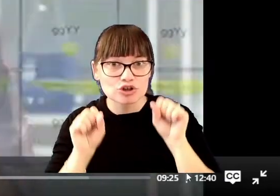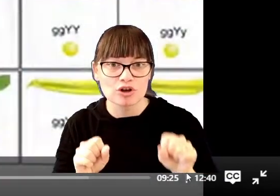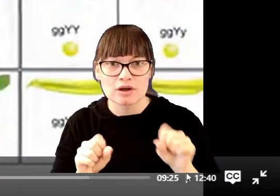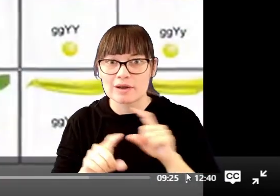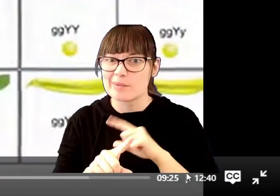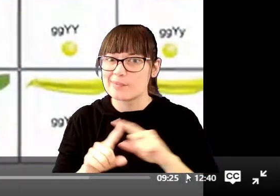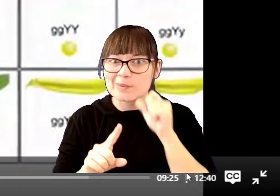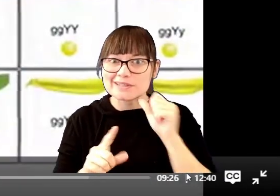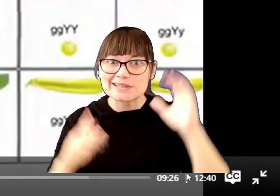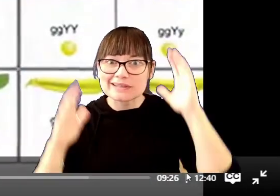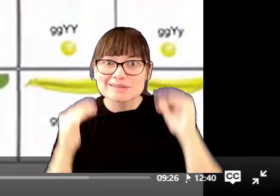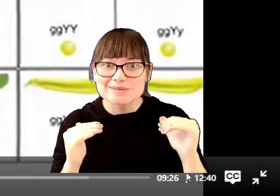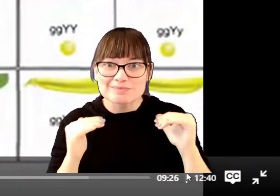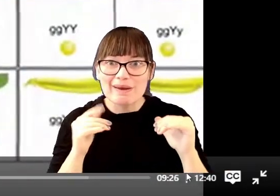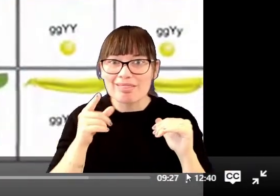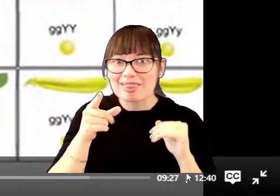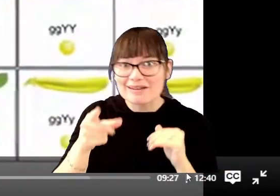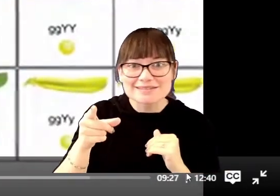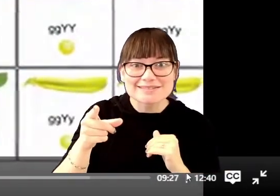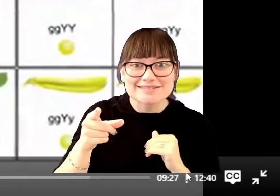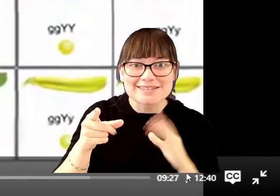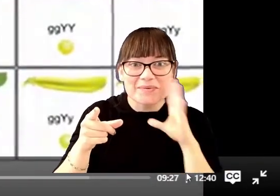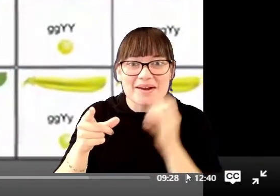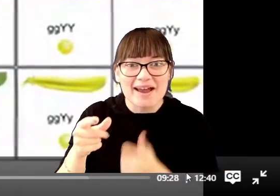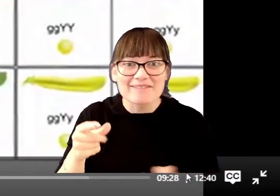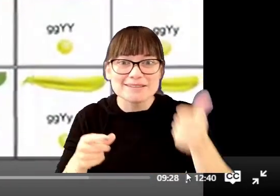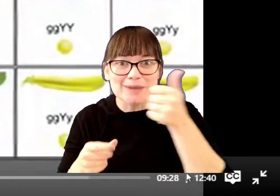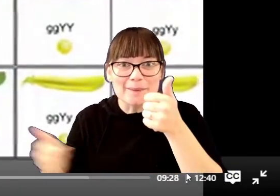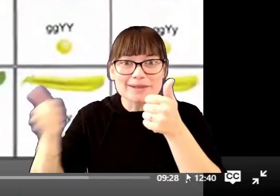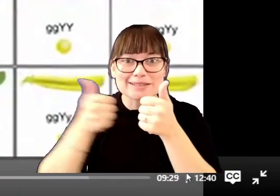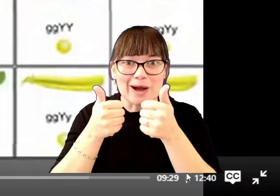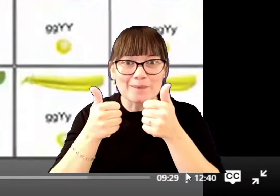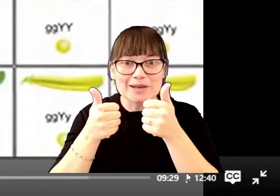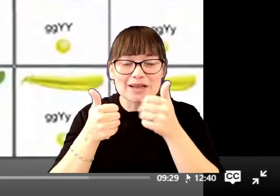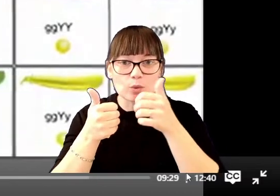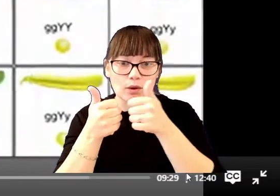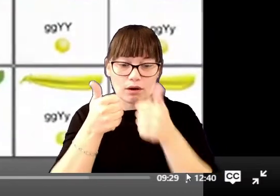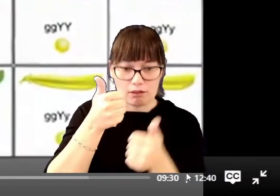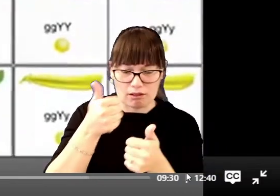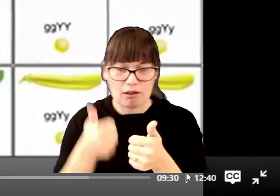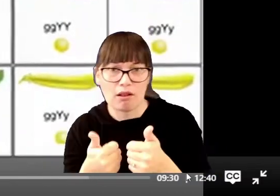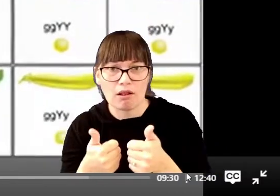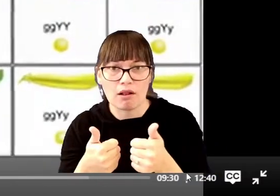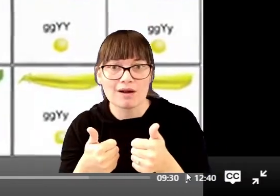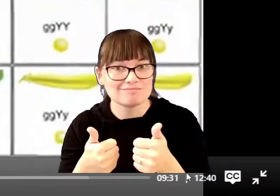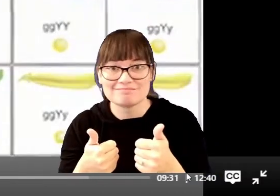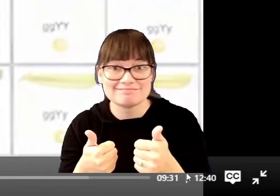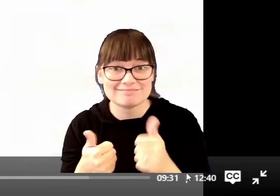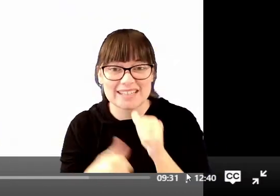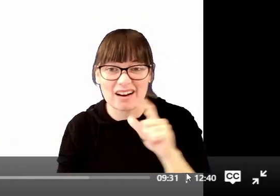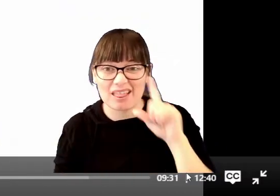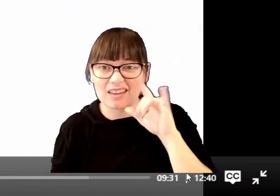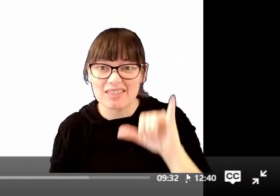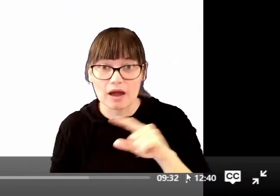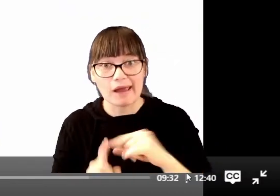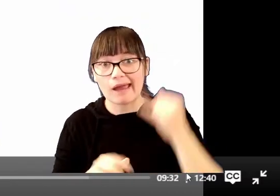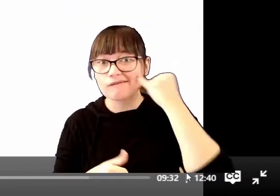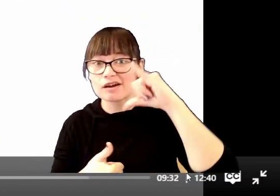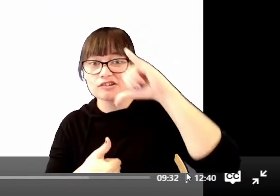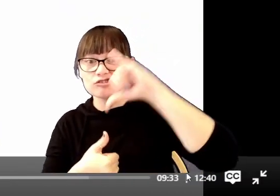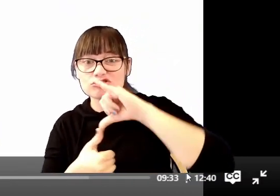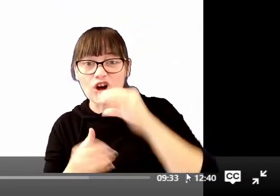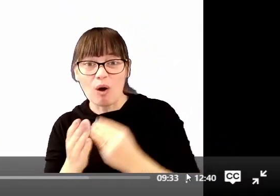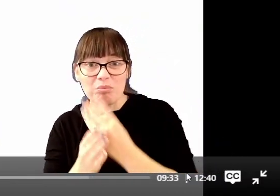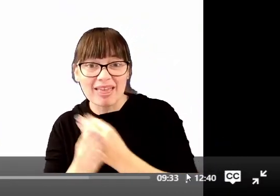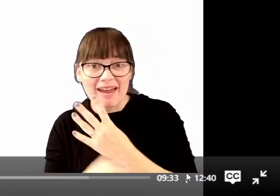that what Mendel discovered is that you're going to have these dominant alleles that cover up recessive alleles and all this other stuff. He just thought maybe if you take a tall plant and a short